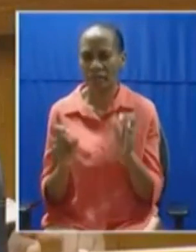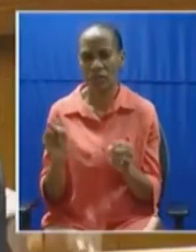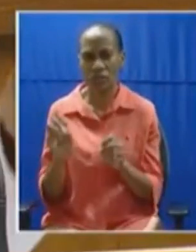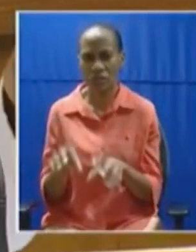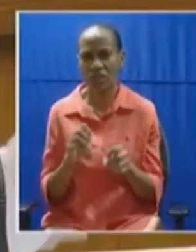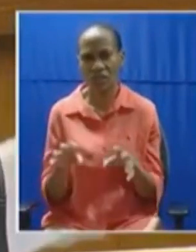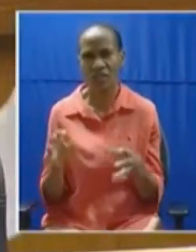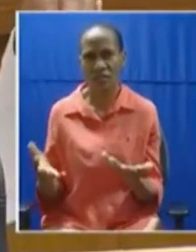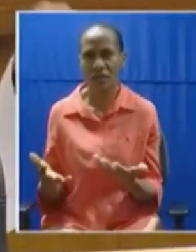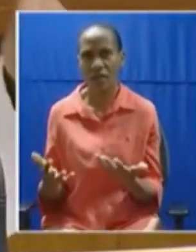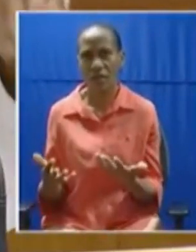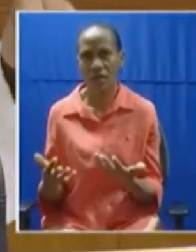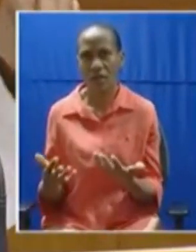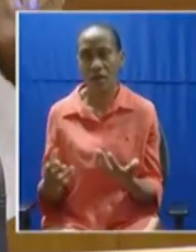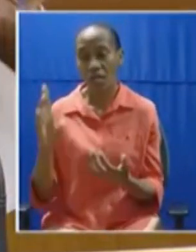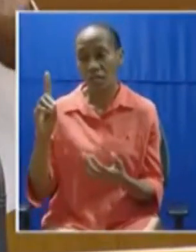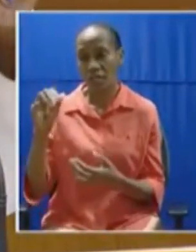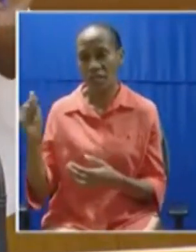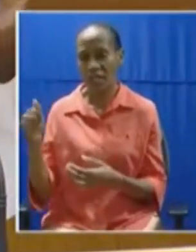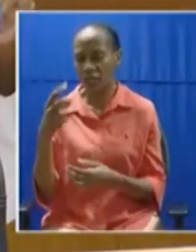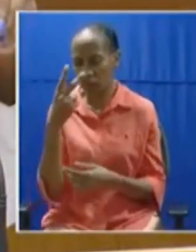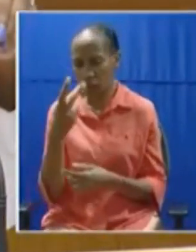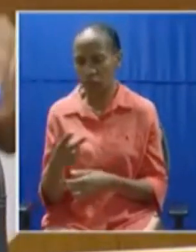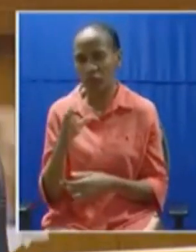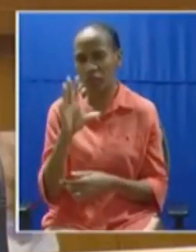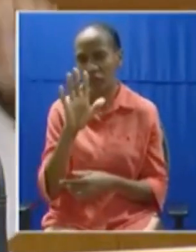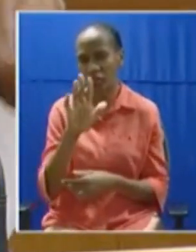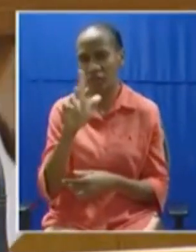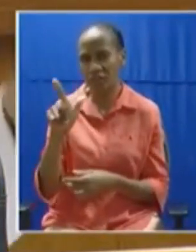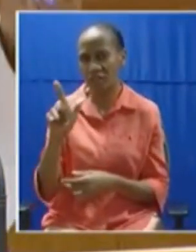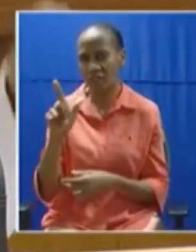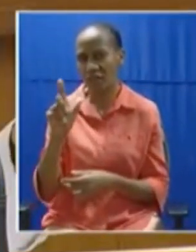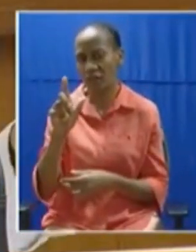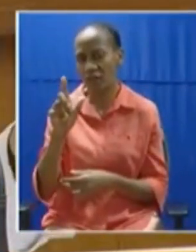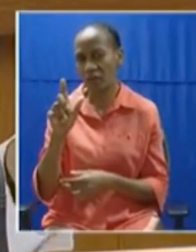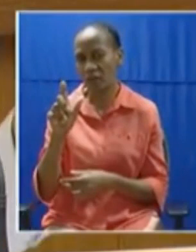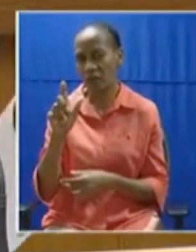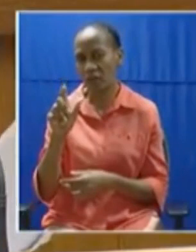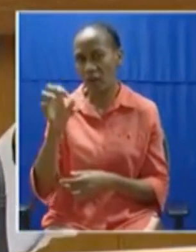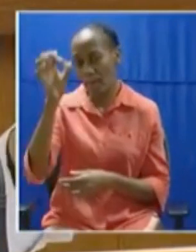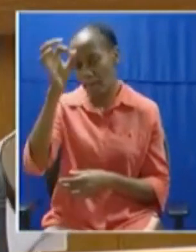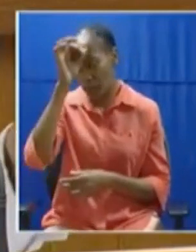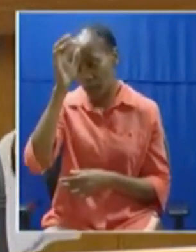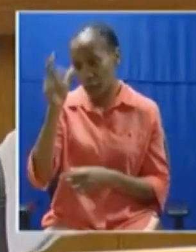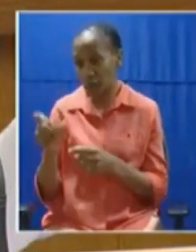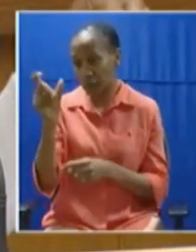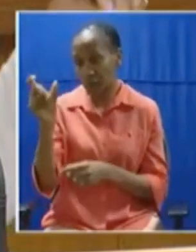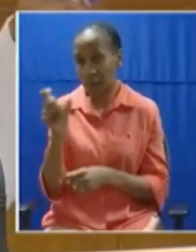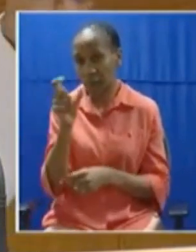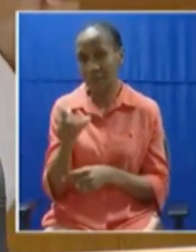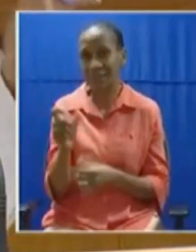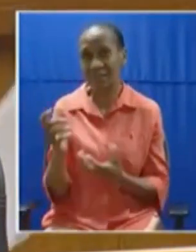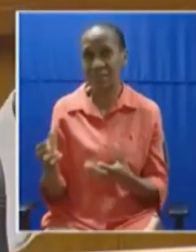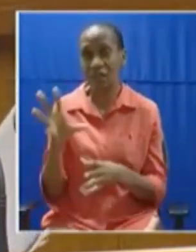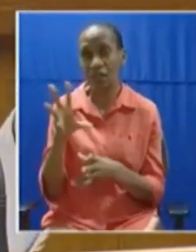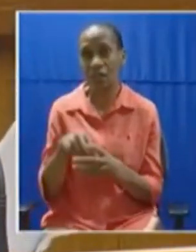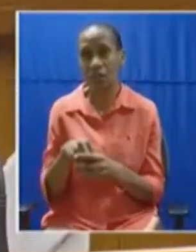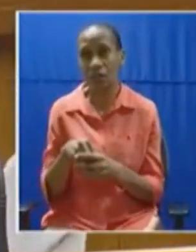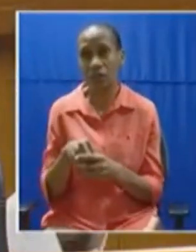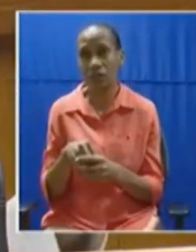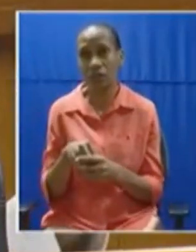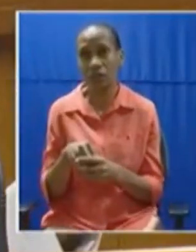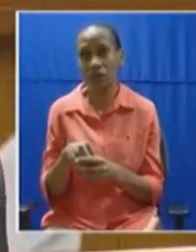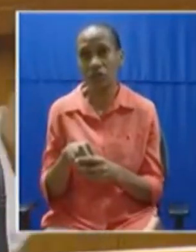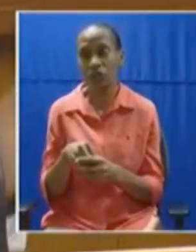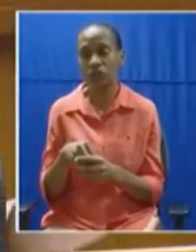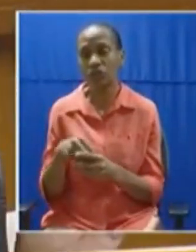criminals. The DA uncovered that 57 officers with senior criminals records, including culpable